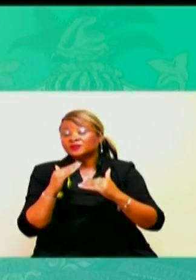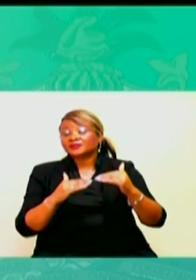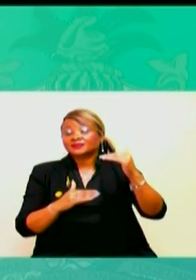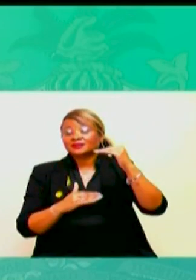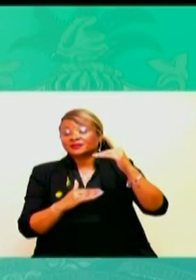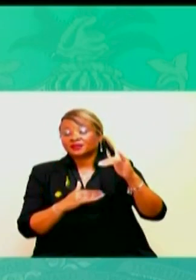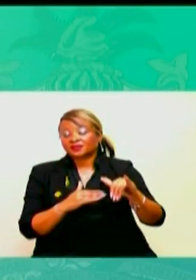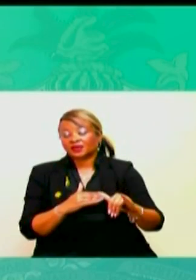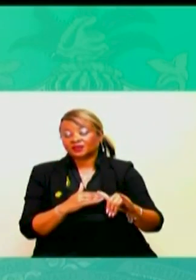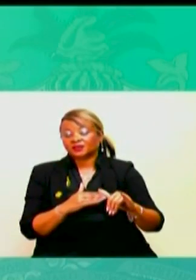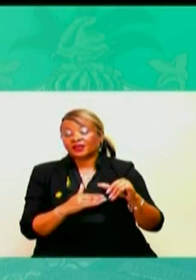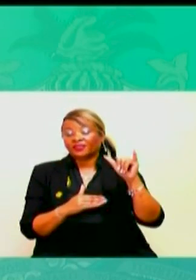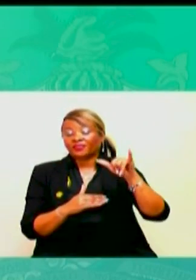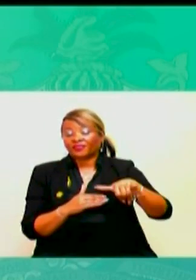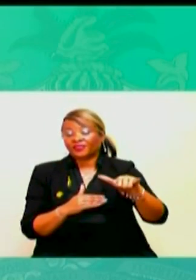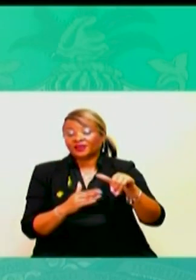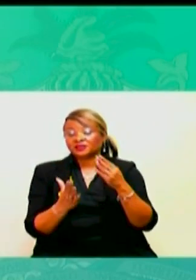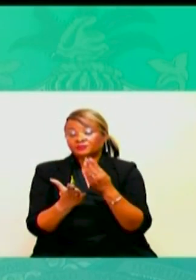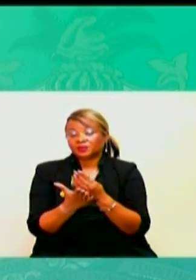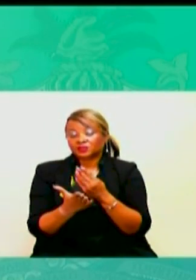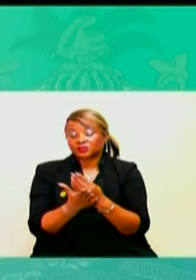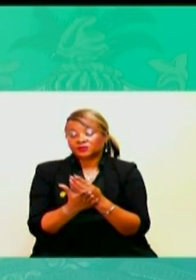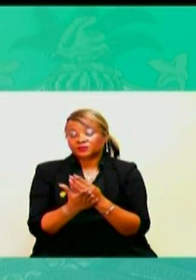Madam Speaker, in this budget,